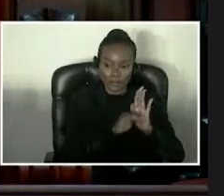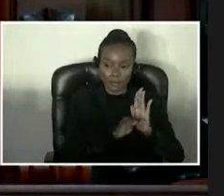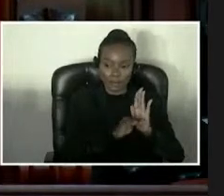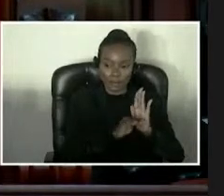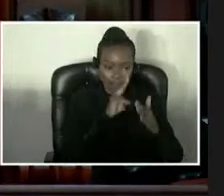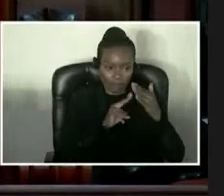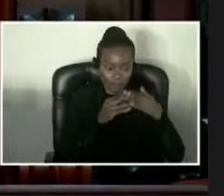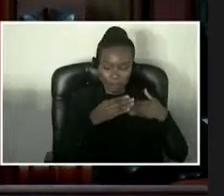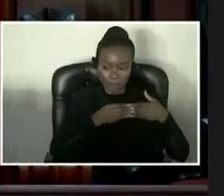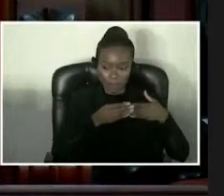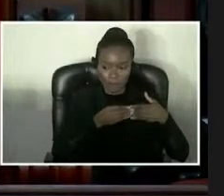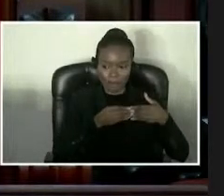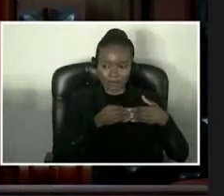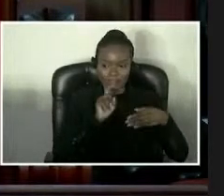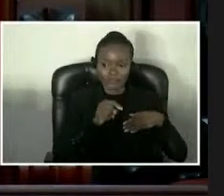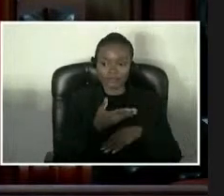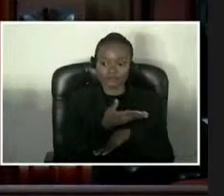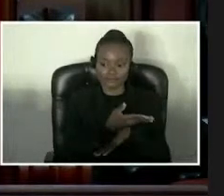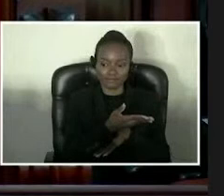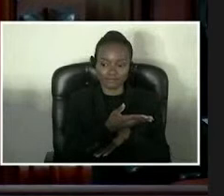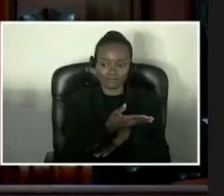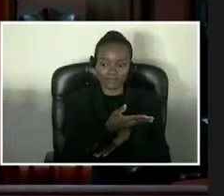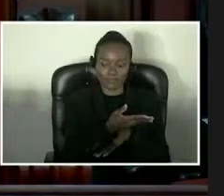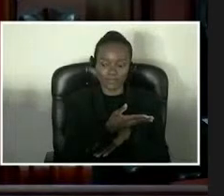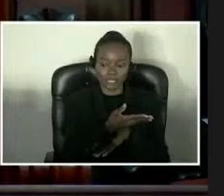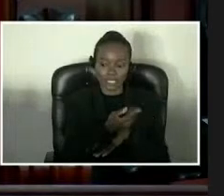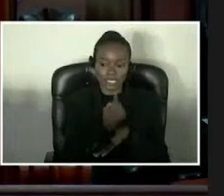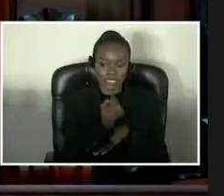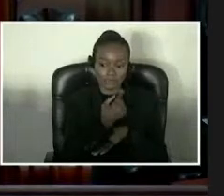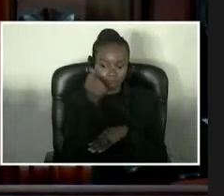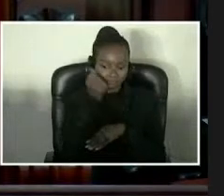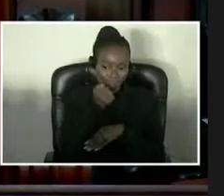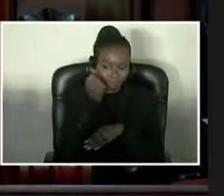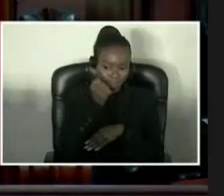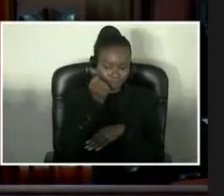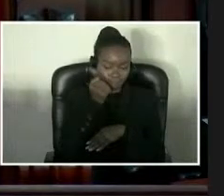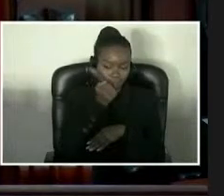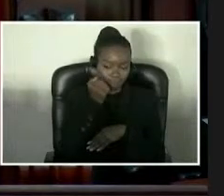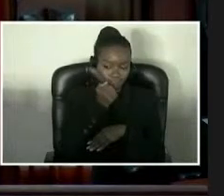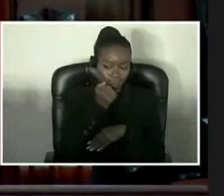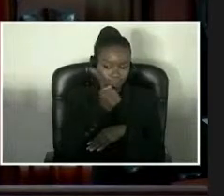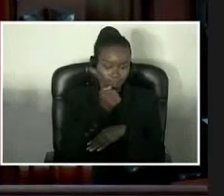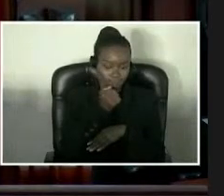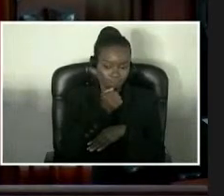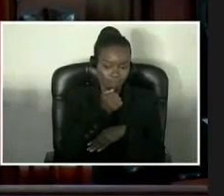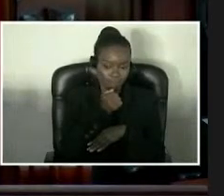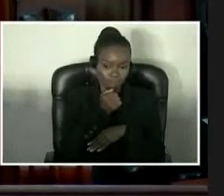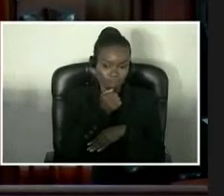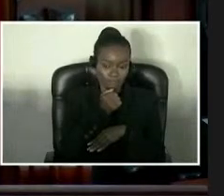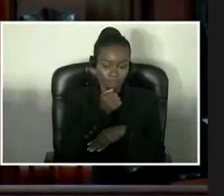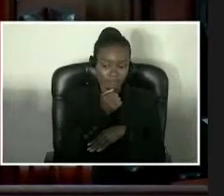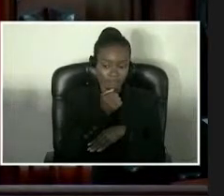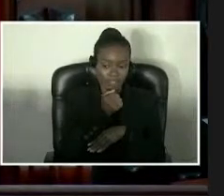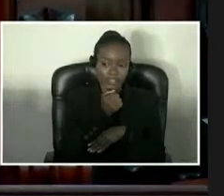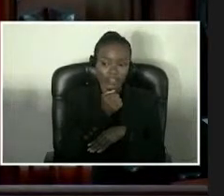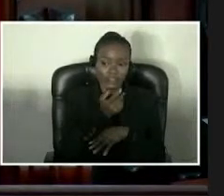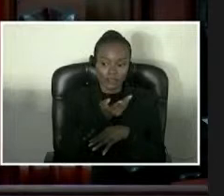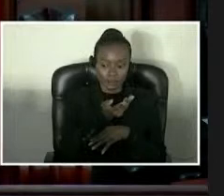here tender to the apollo chief and throw negotiations silently